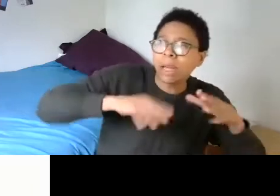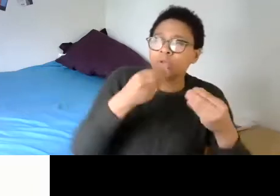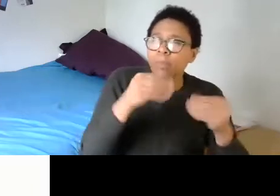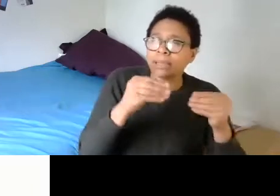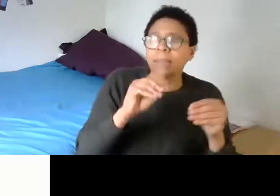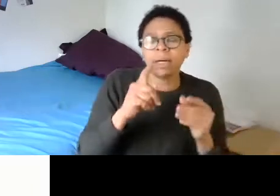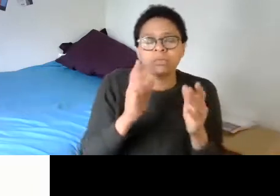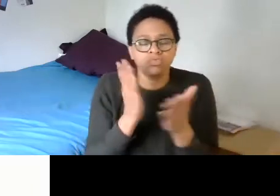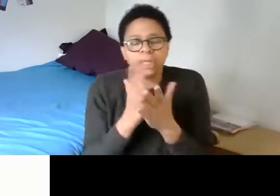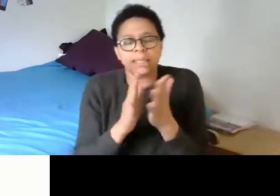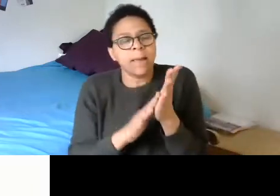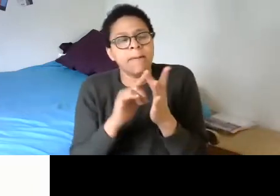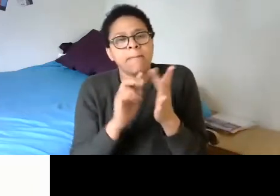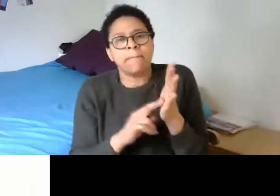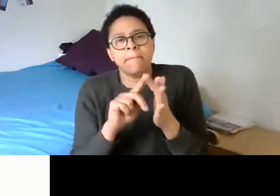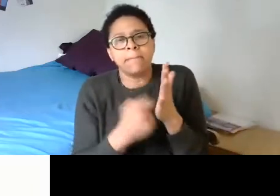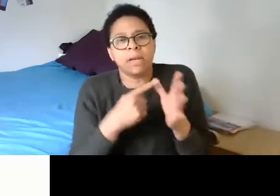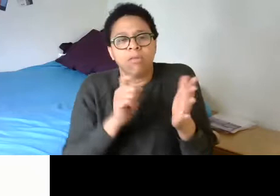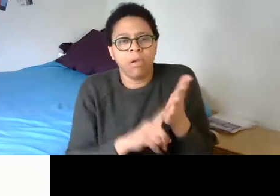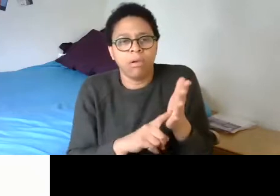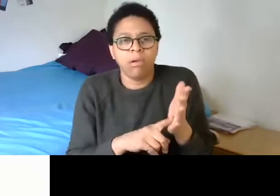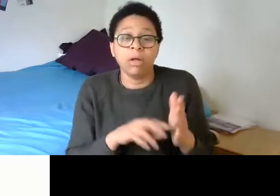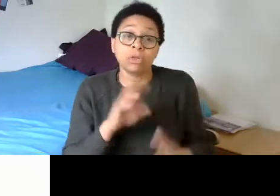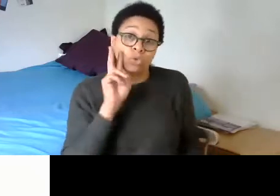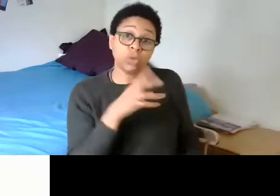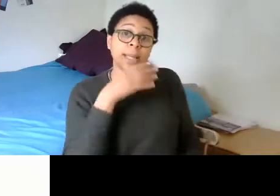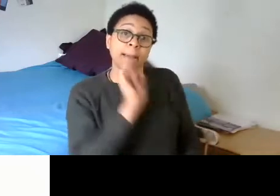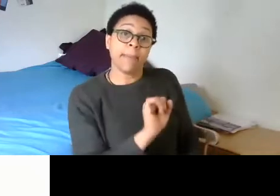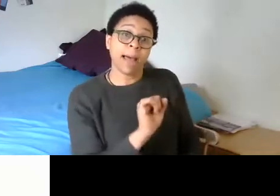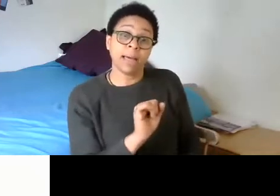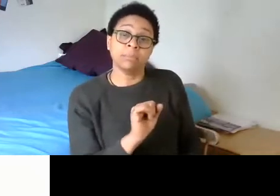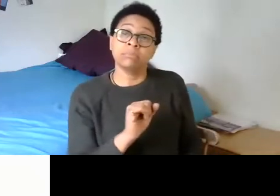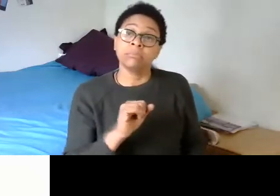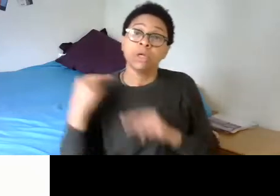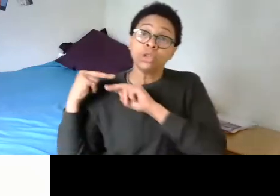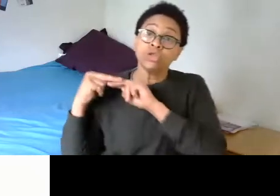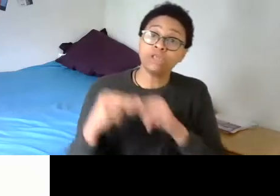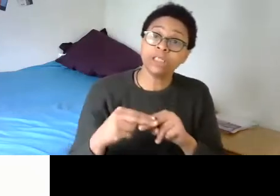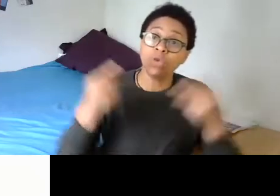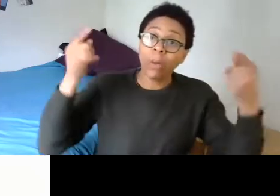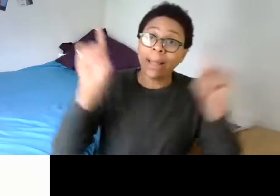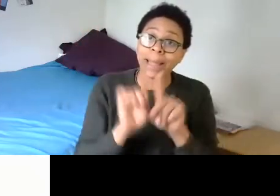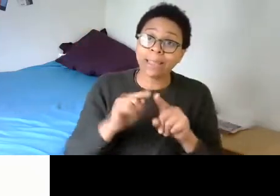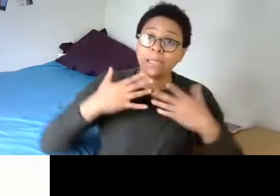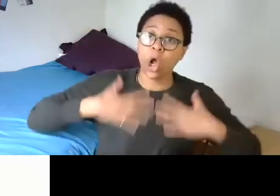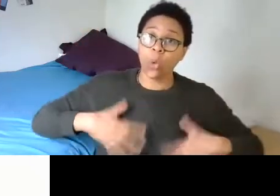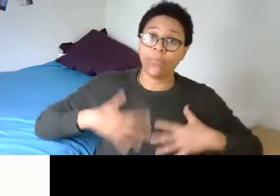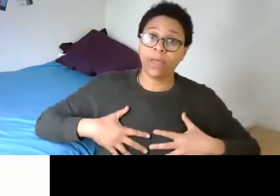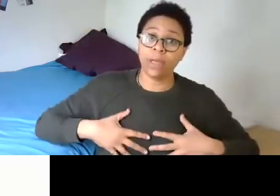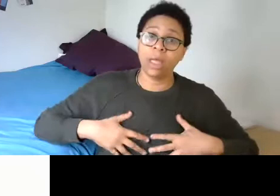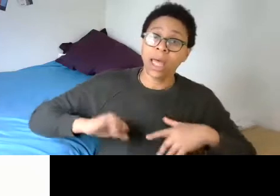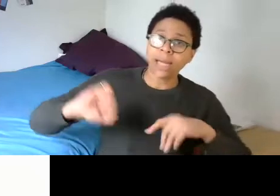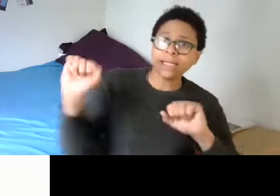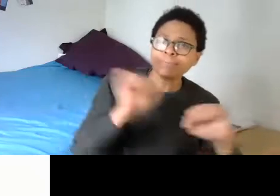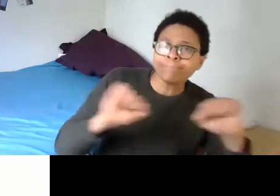mineral. The image is of a man dressed in traditional Indian clothing and sitting on the floor cleaning boots. And to the right is a